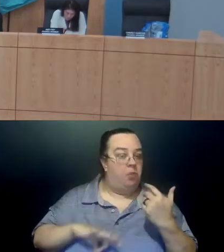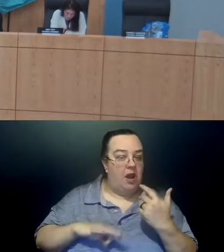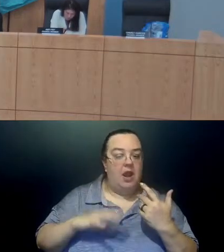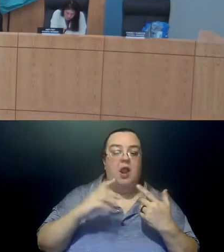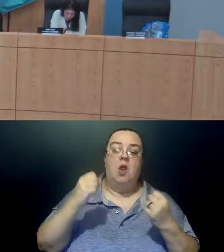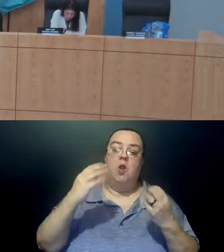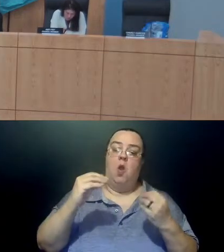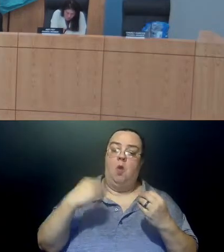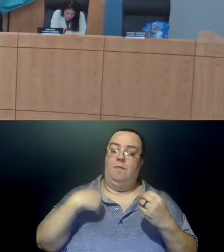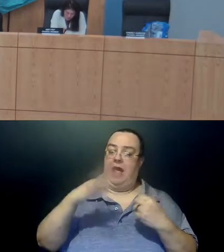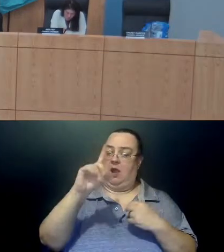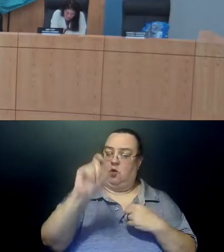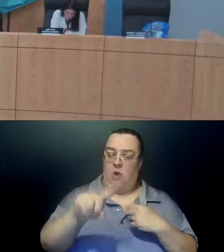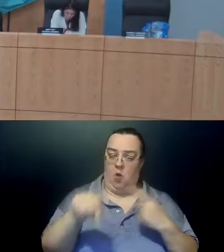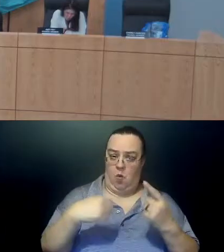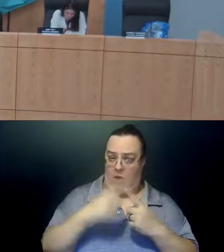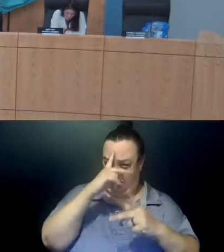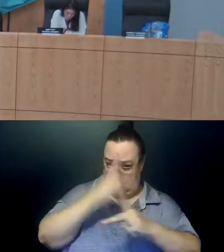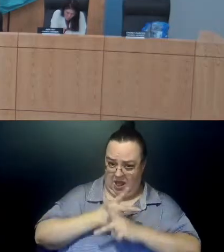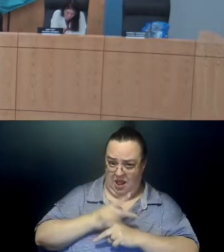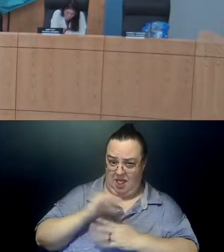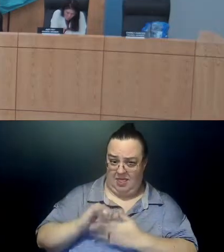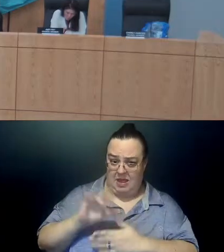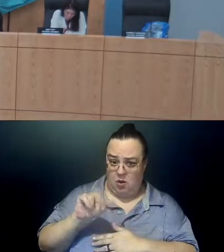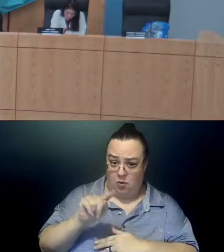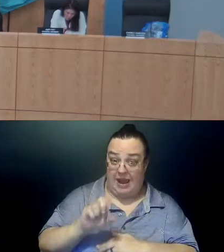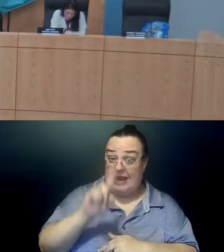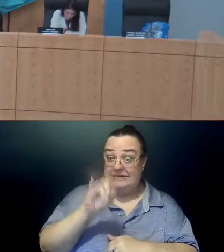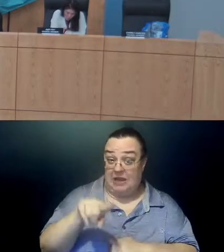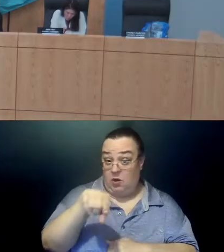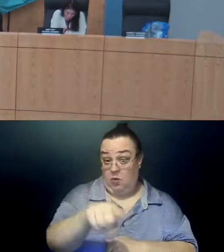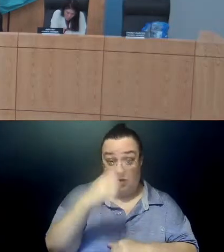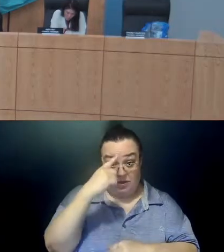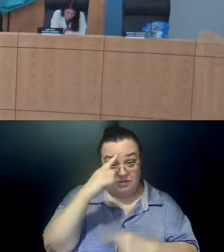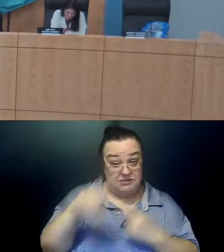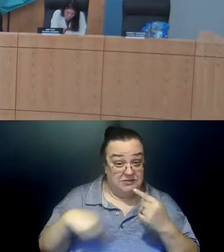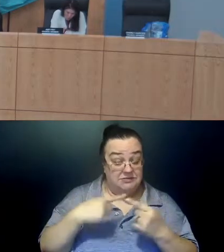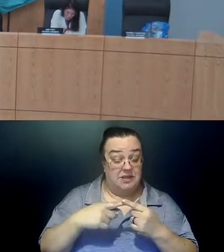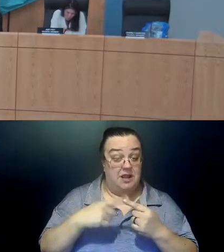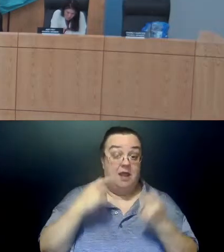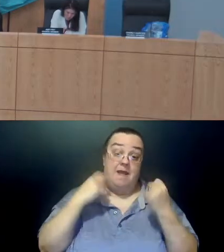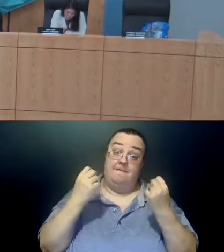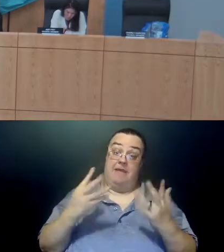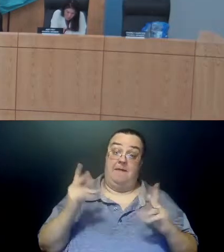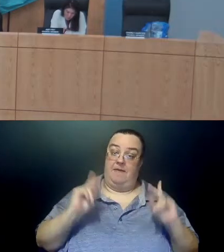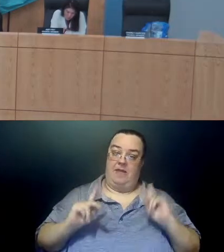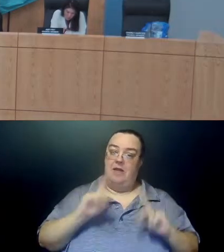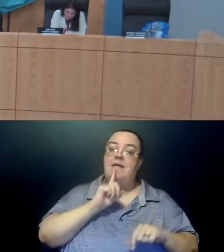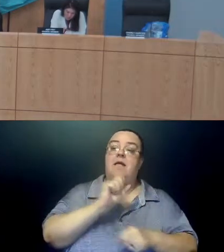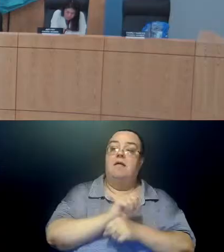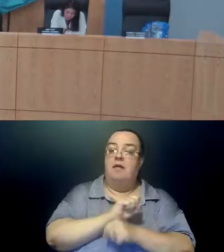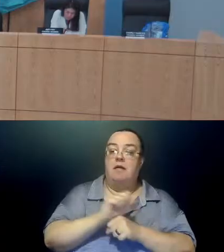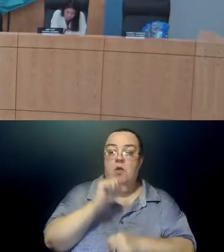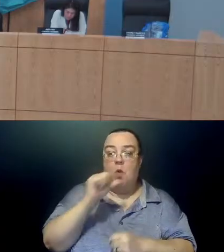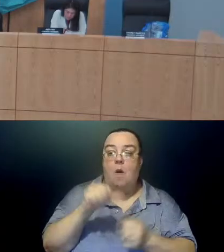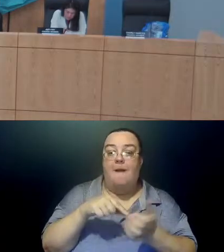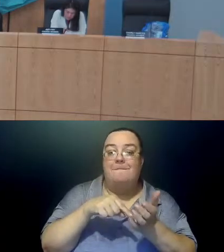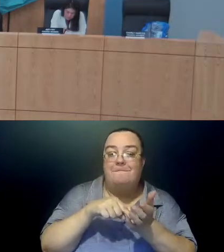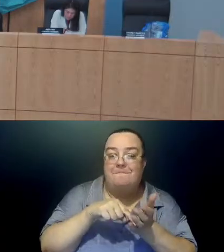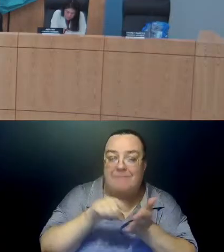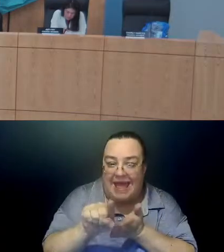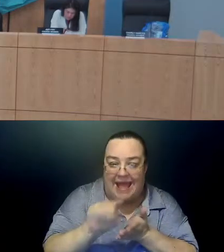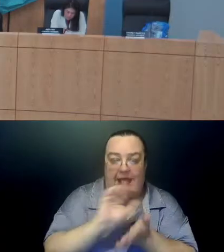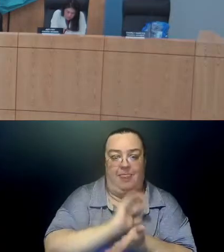was calculated, did you factor in that a number of people actually don't pay the amount